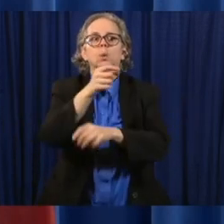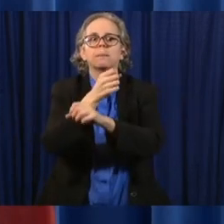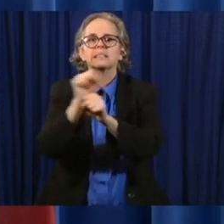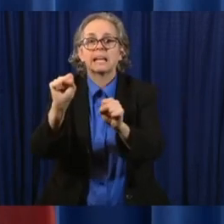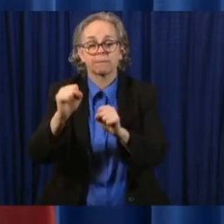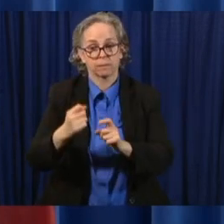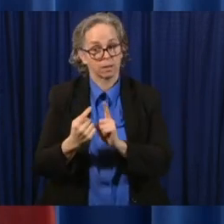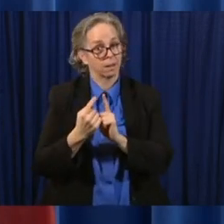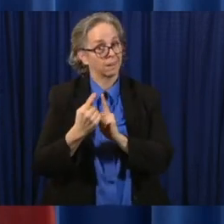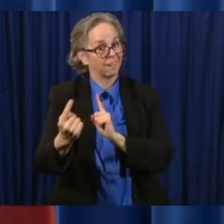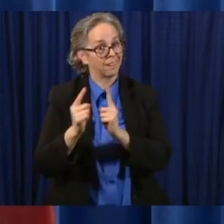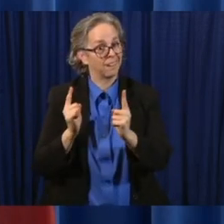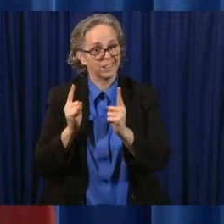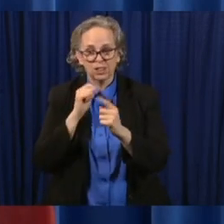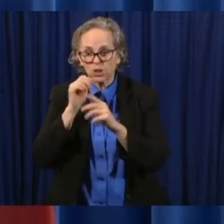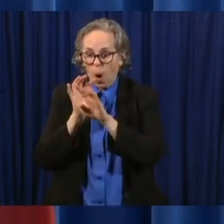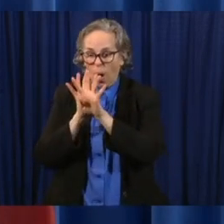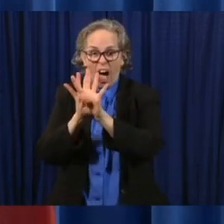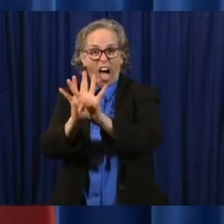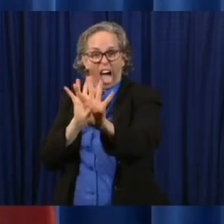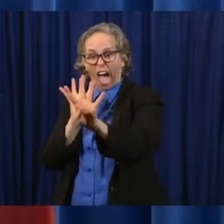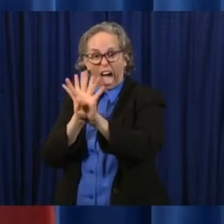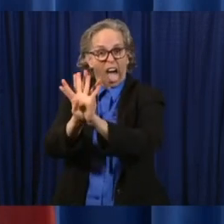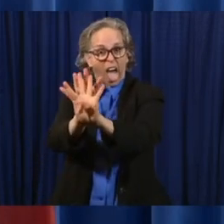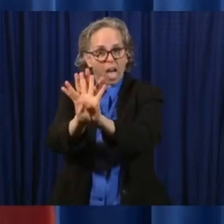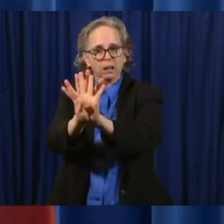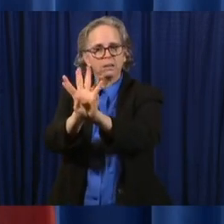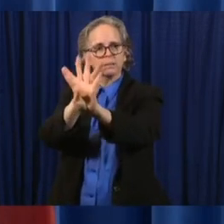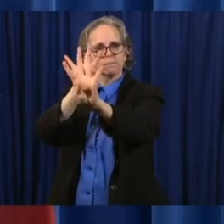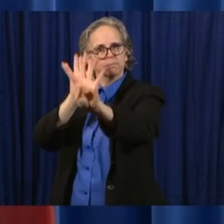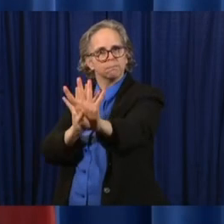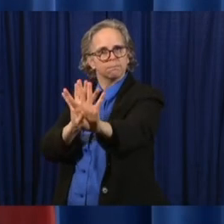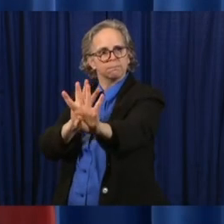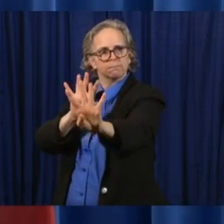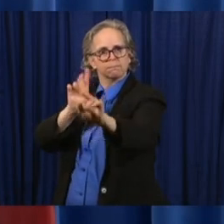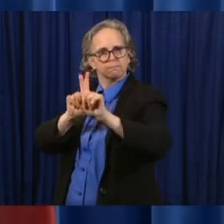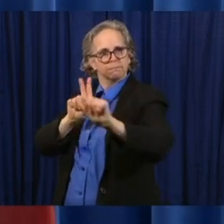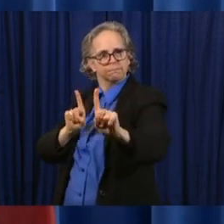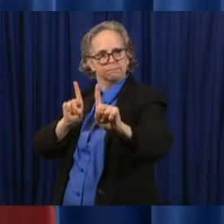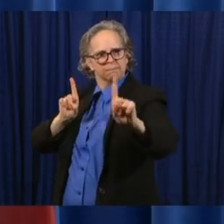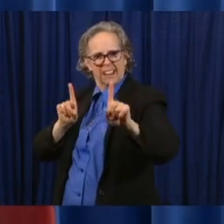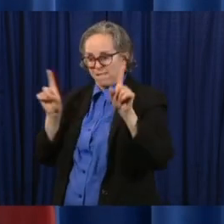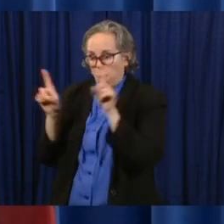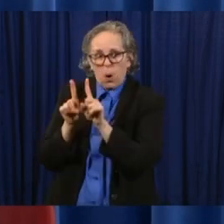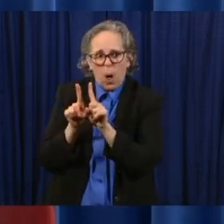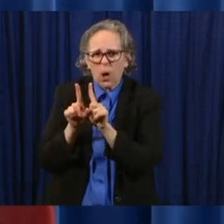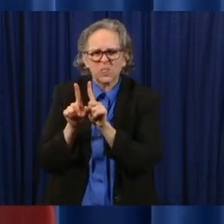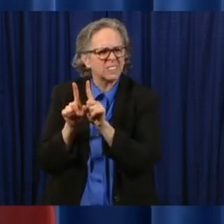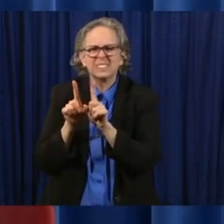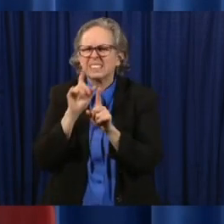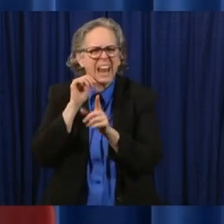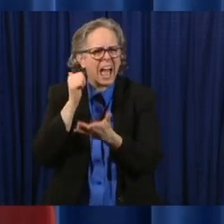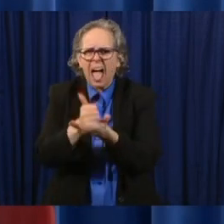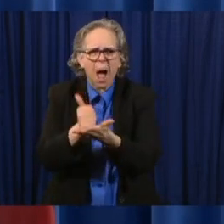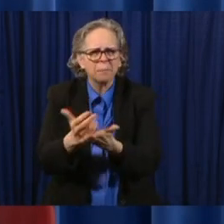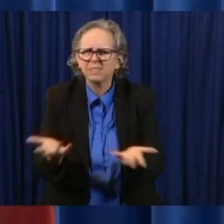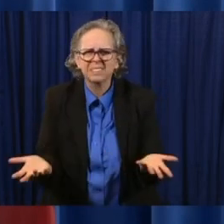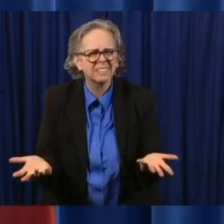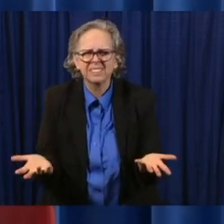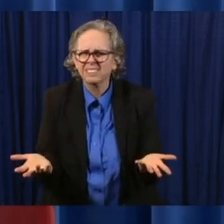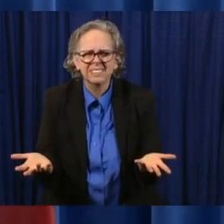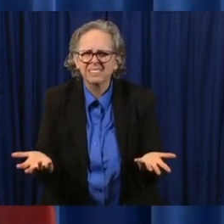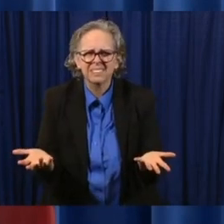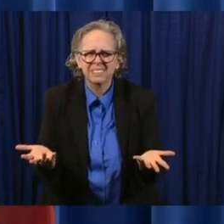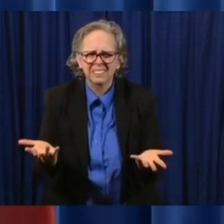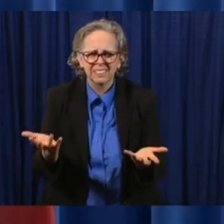other. You're not helping yourself, and you're not helping anybody else that you might come in contact with. So they have every right to